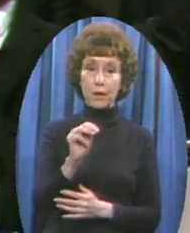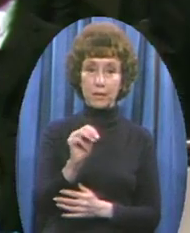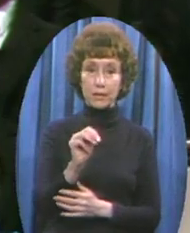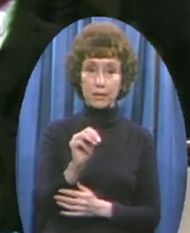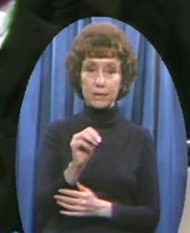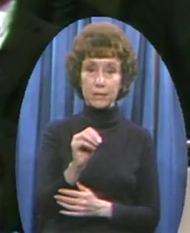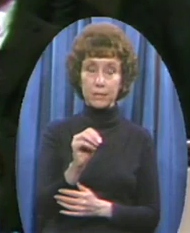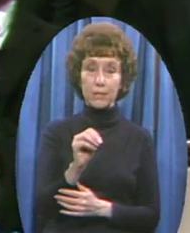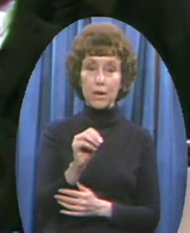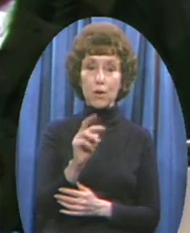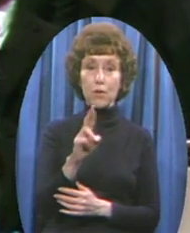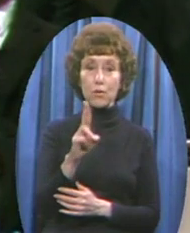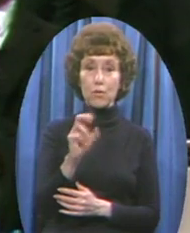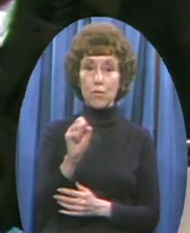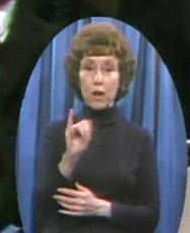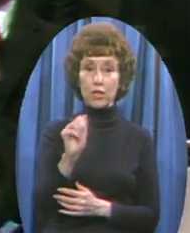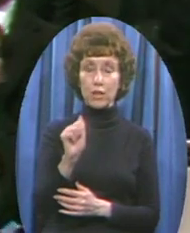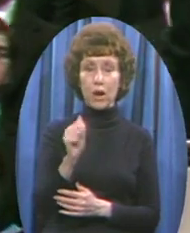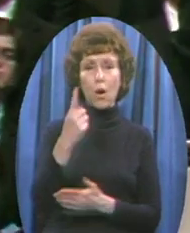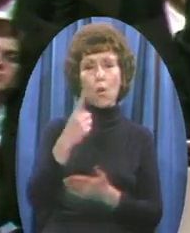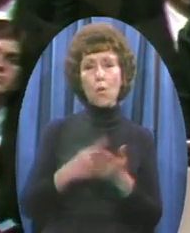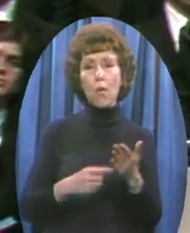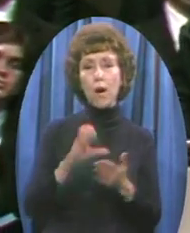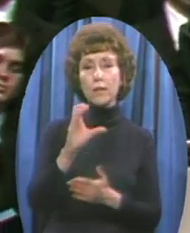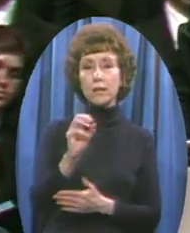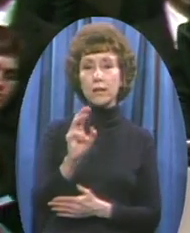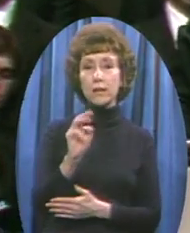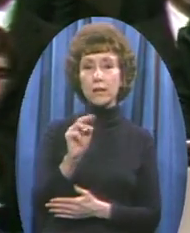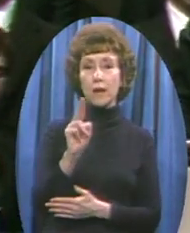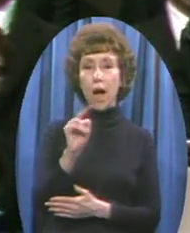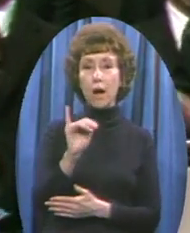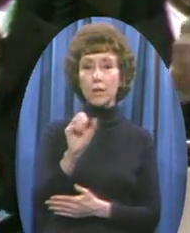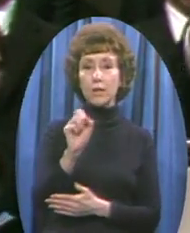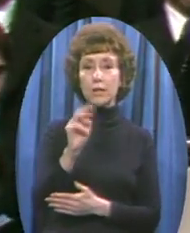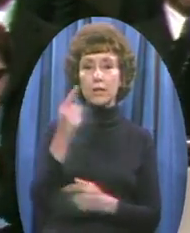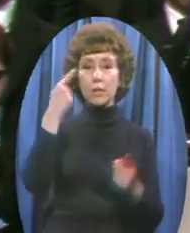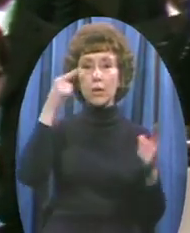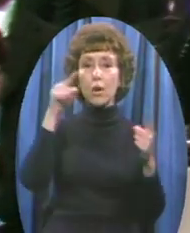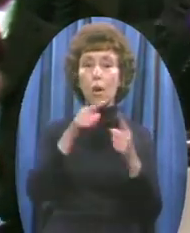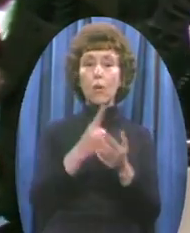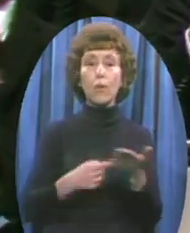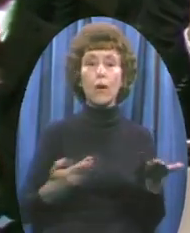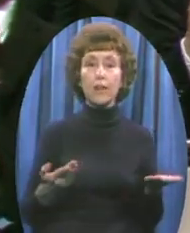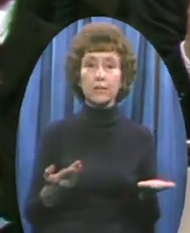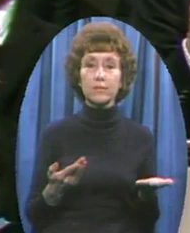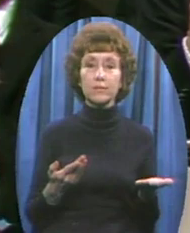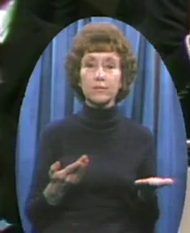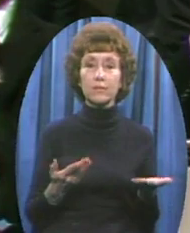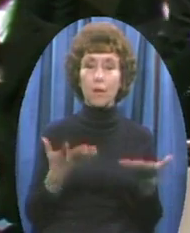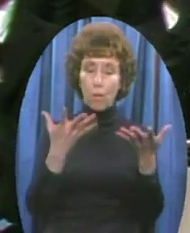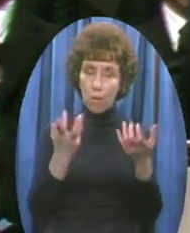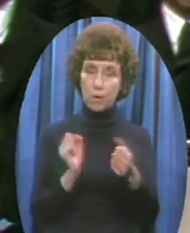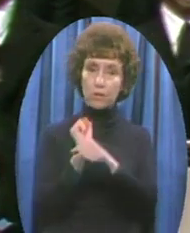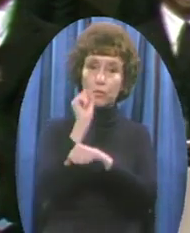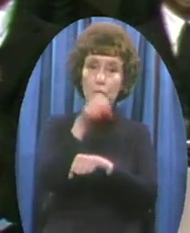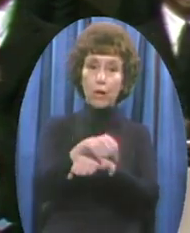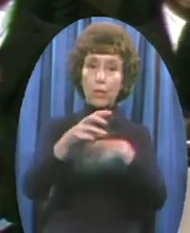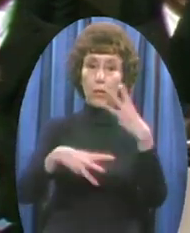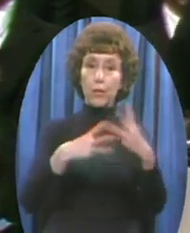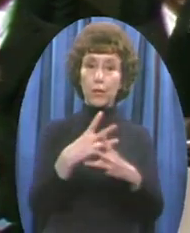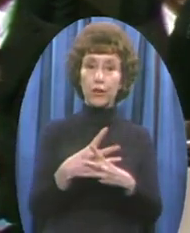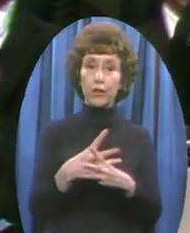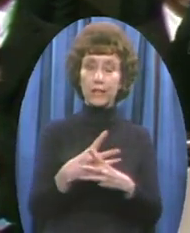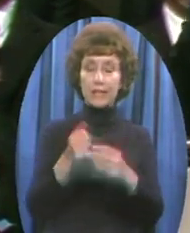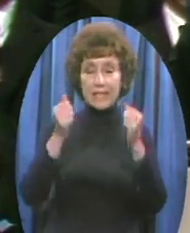world conquest. There's no question about it. Can godlessness, aggressive communism, coexist